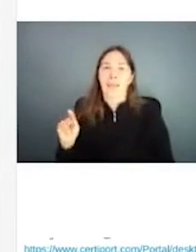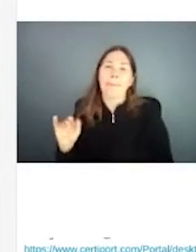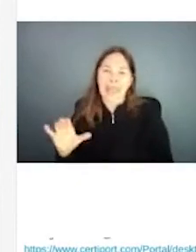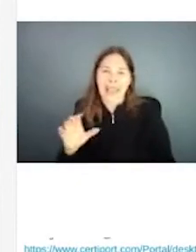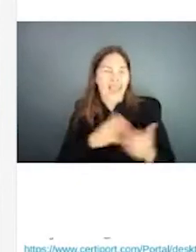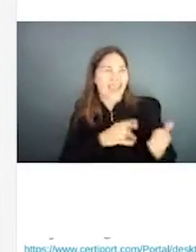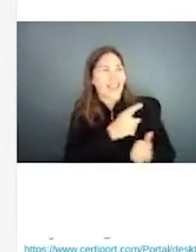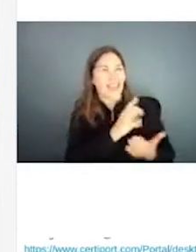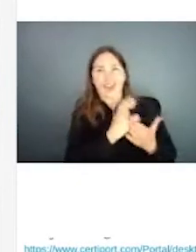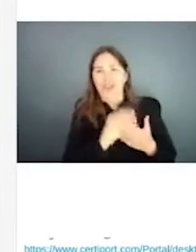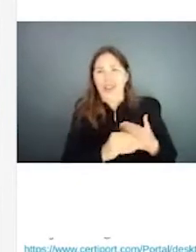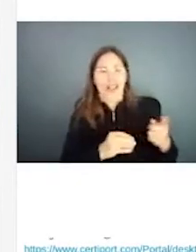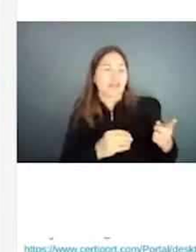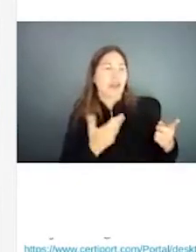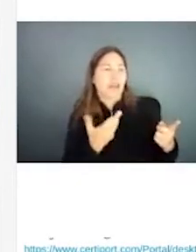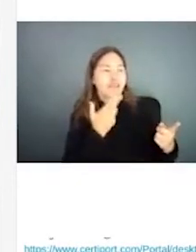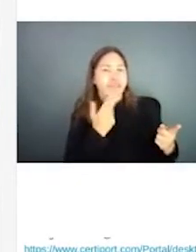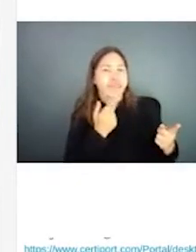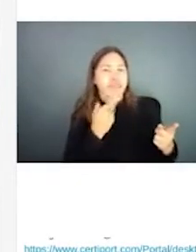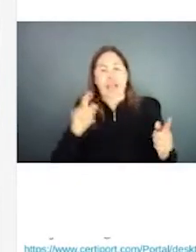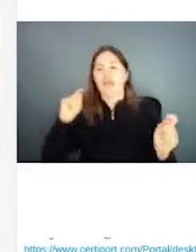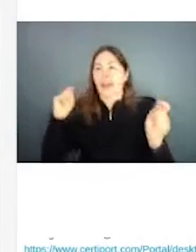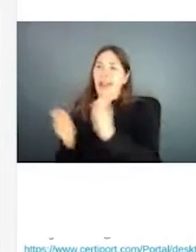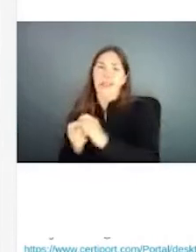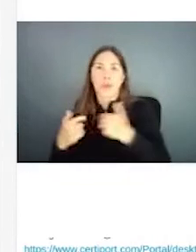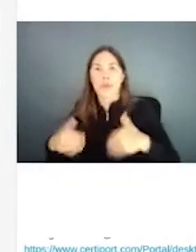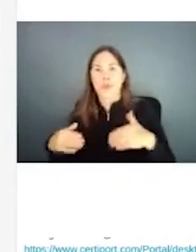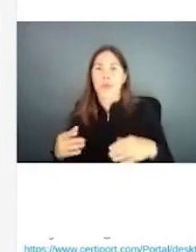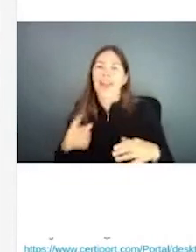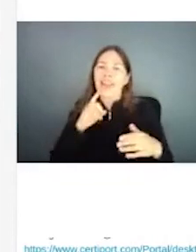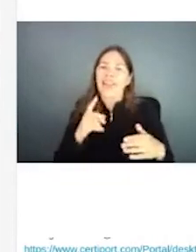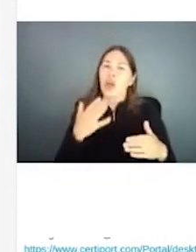Adobe curriculum. So I think it's a good starting point, but